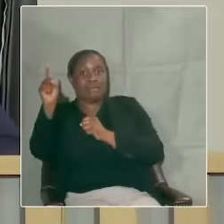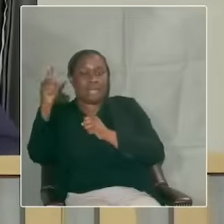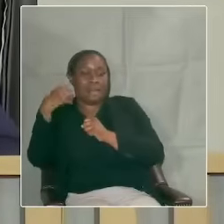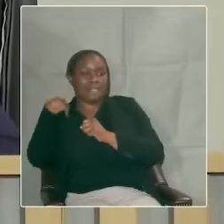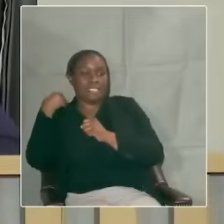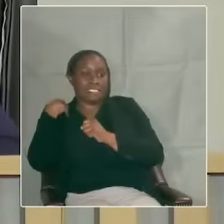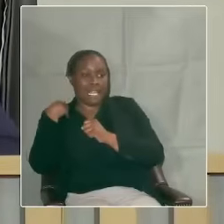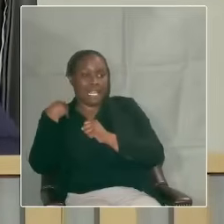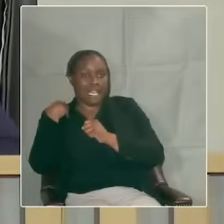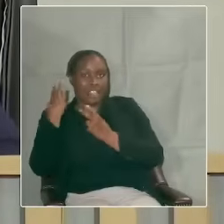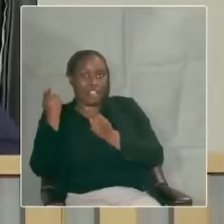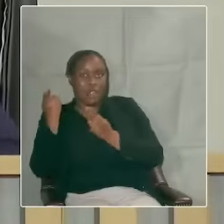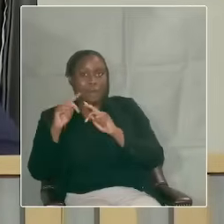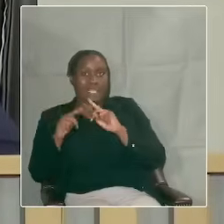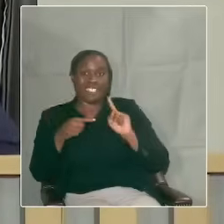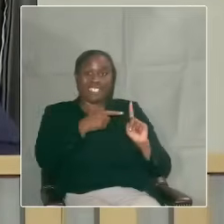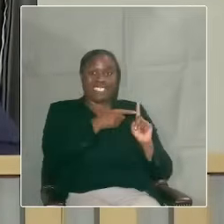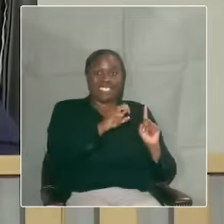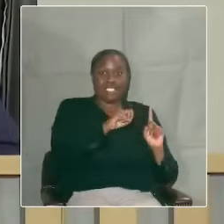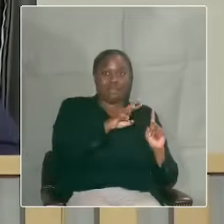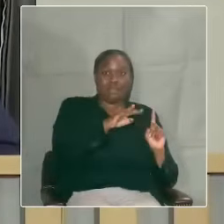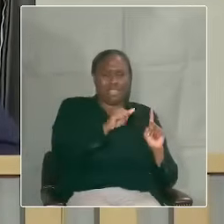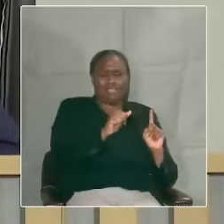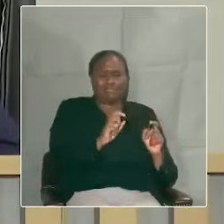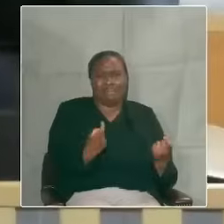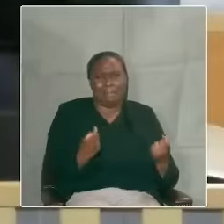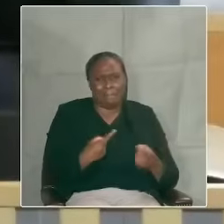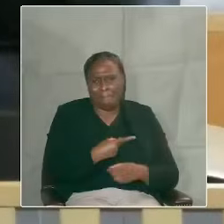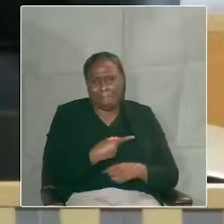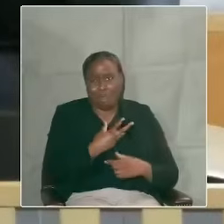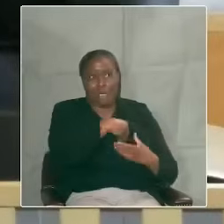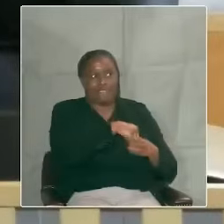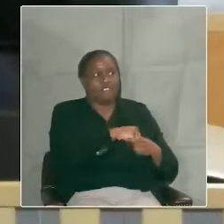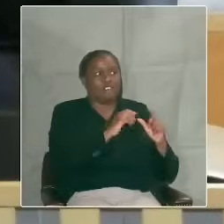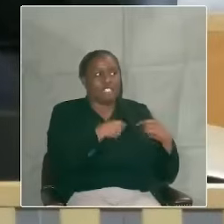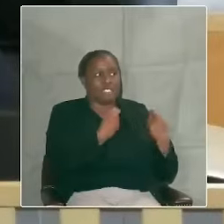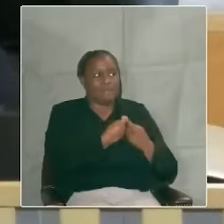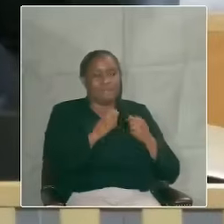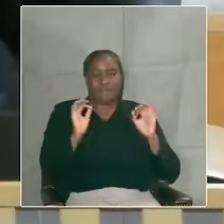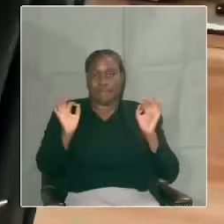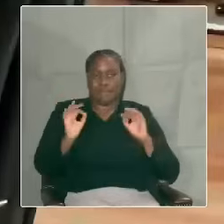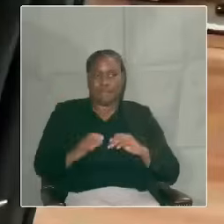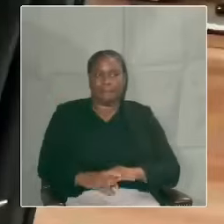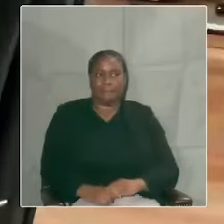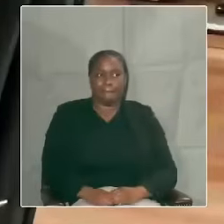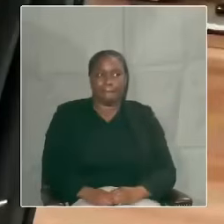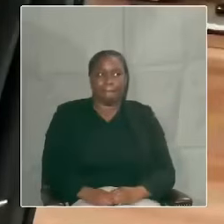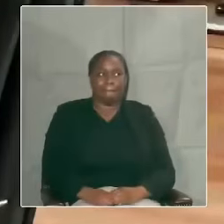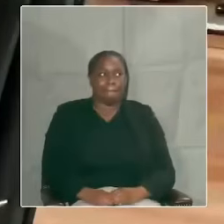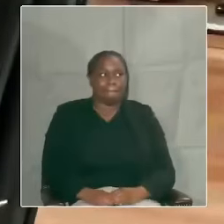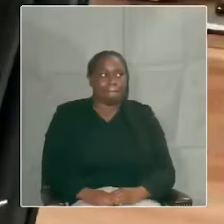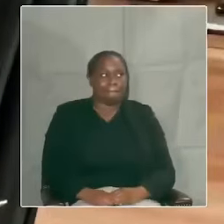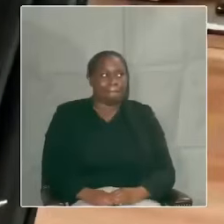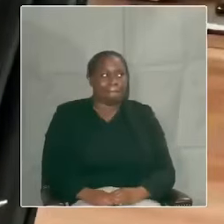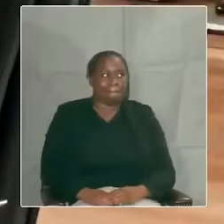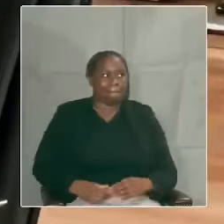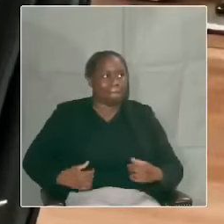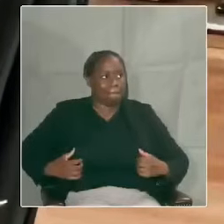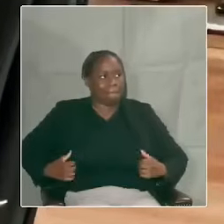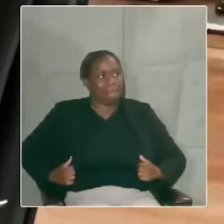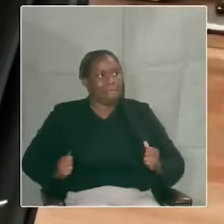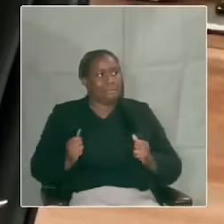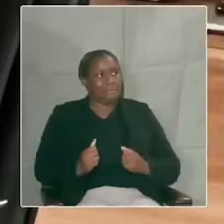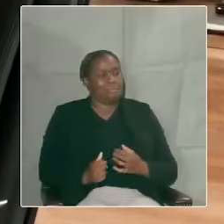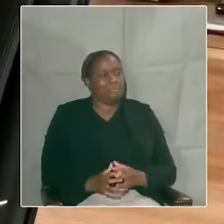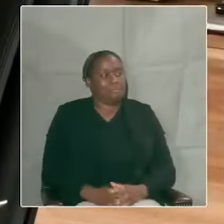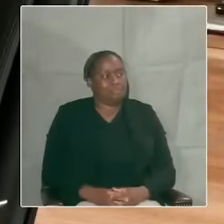much better, not General Sibia. Thank you. Thank you, Mr. Mtep. Thank you, Commissioner Malloy. And I think earlier on in your